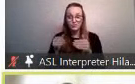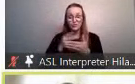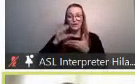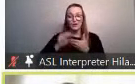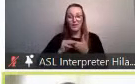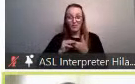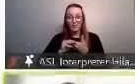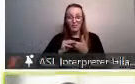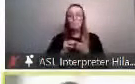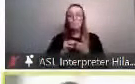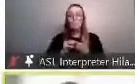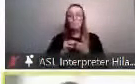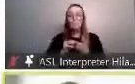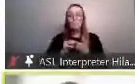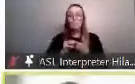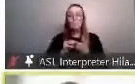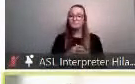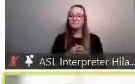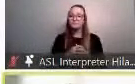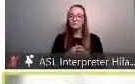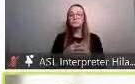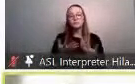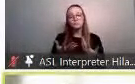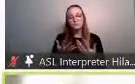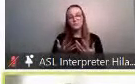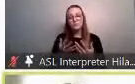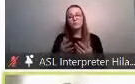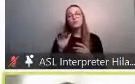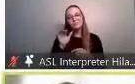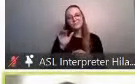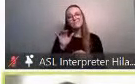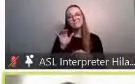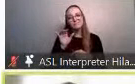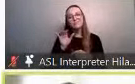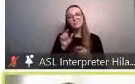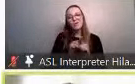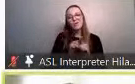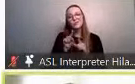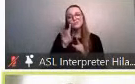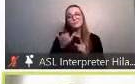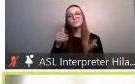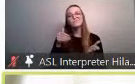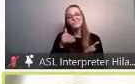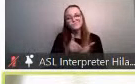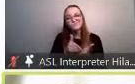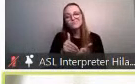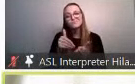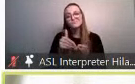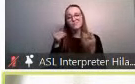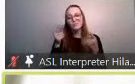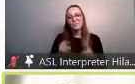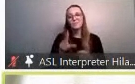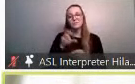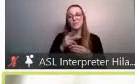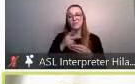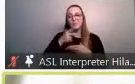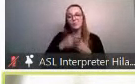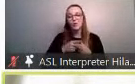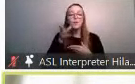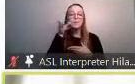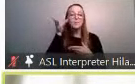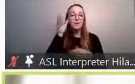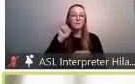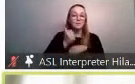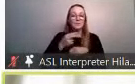So that's also very prevalent in the program, that parent has that high expectation as well. Thank